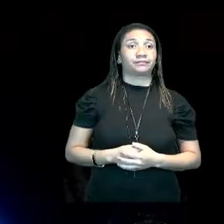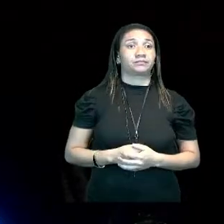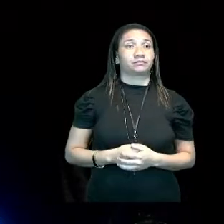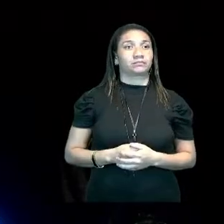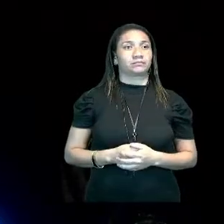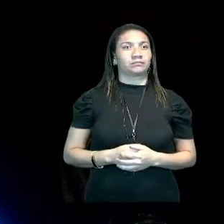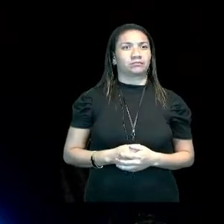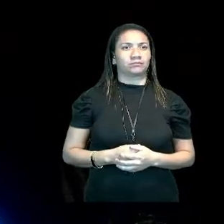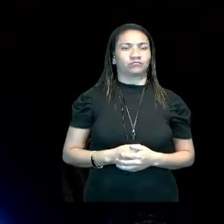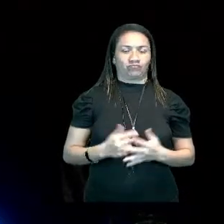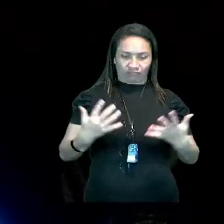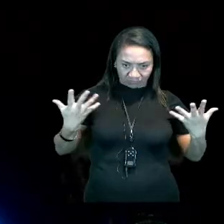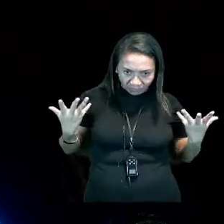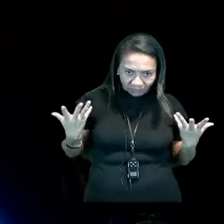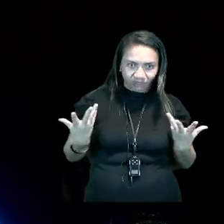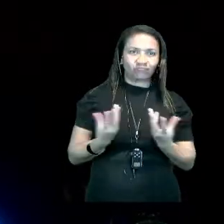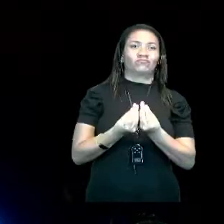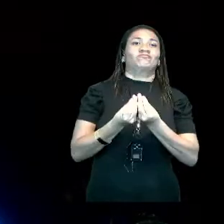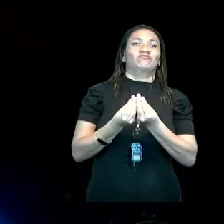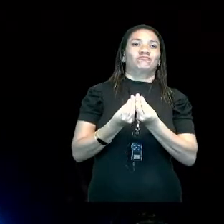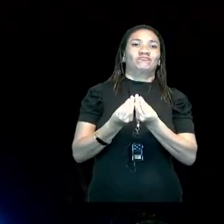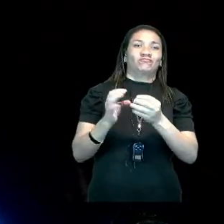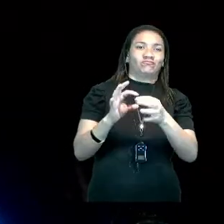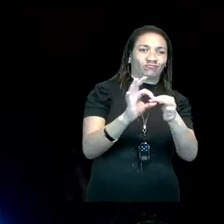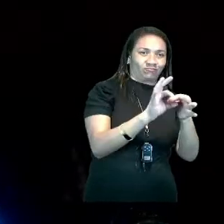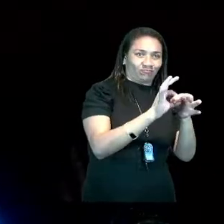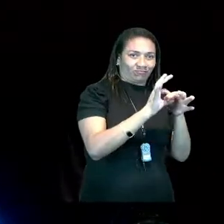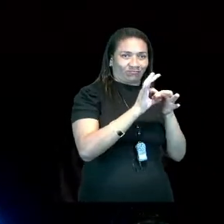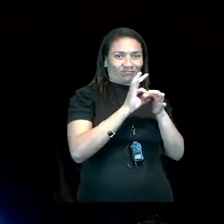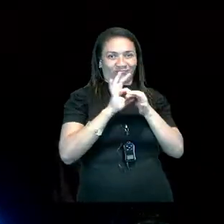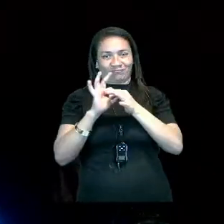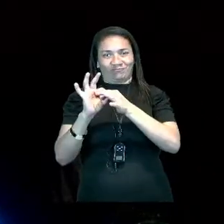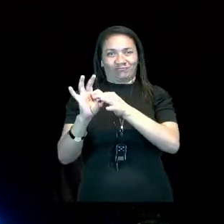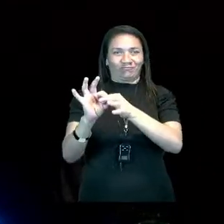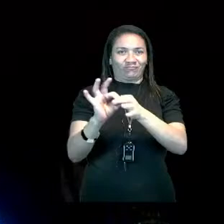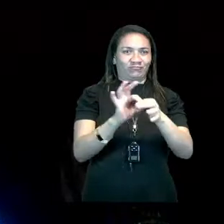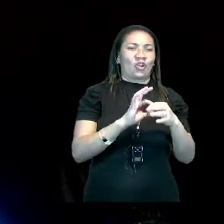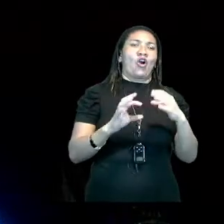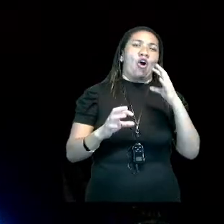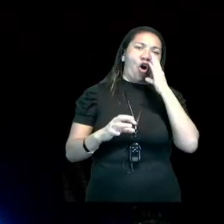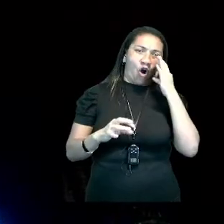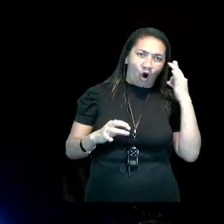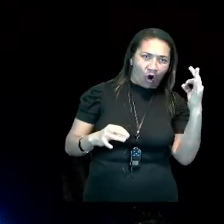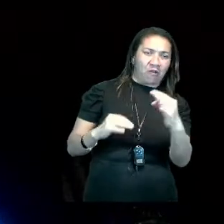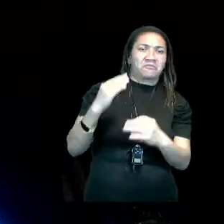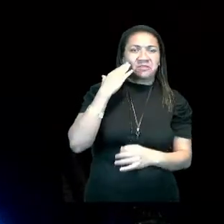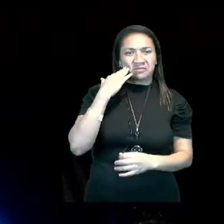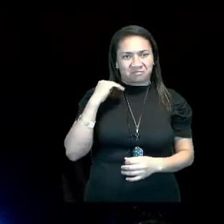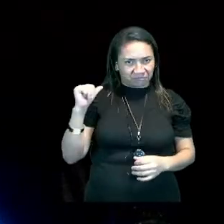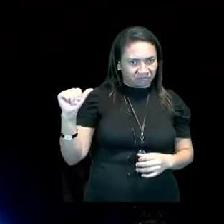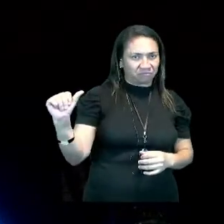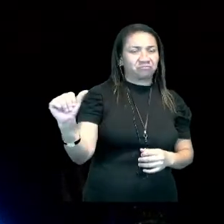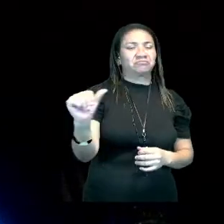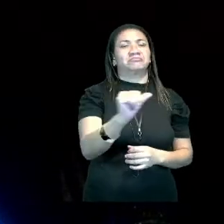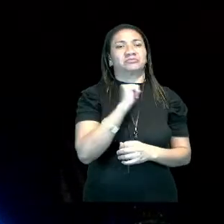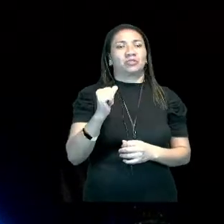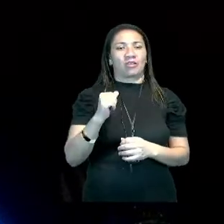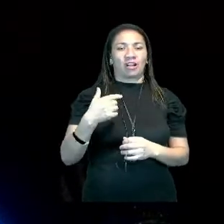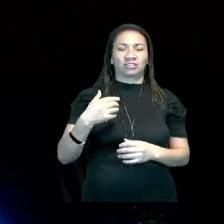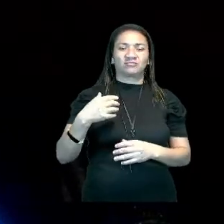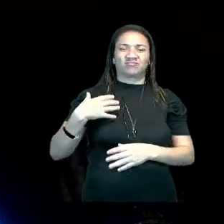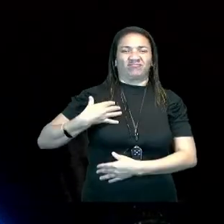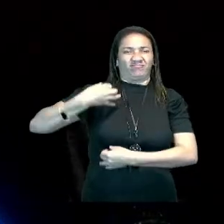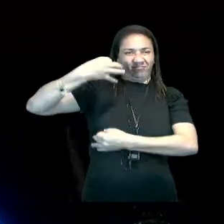together for the restoration of our dignity. Juntas para